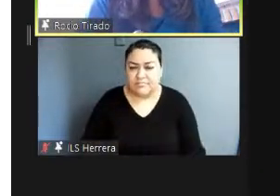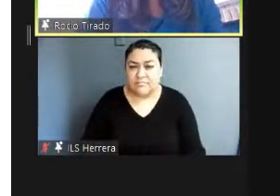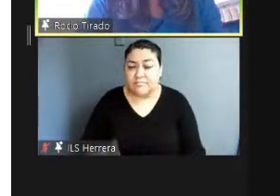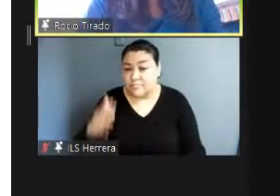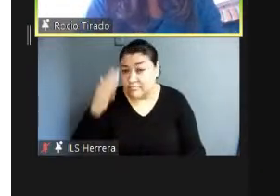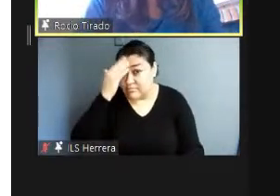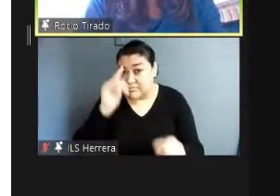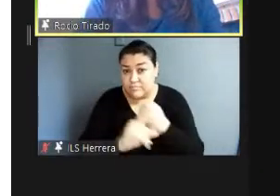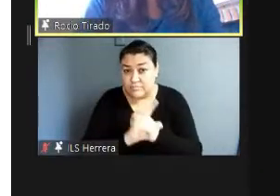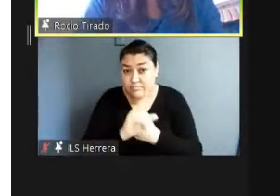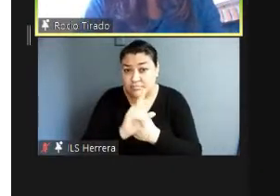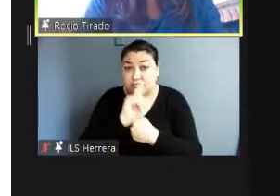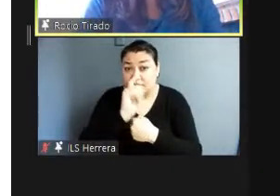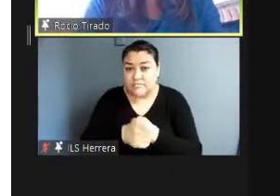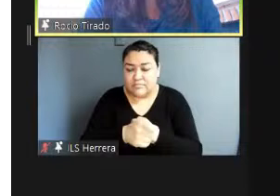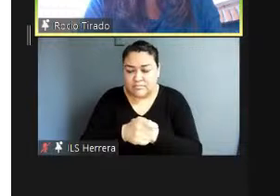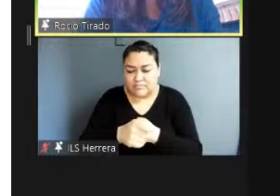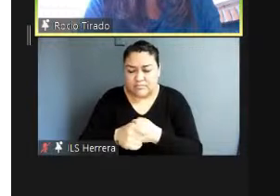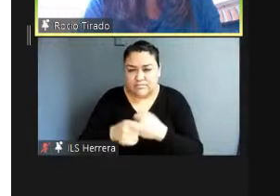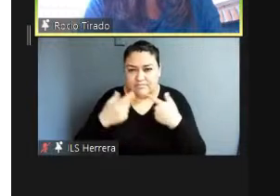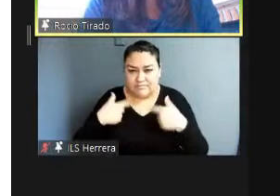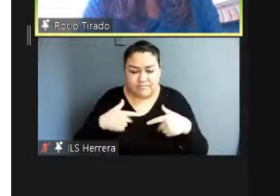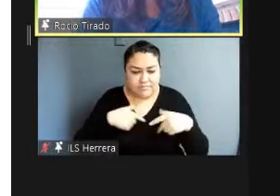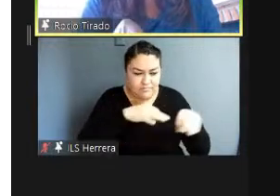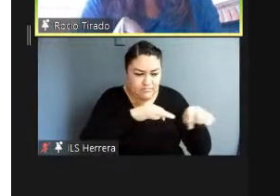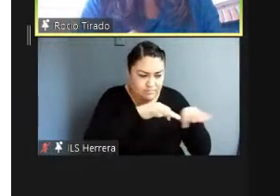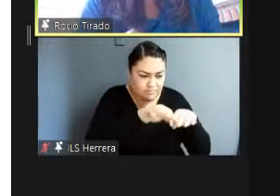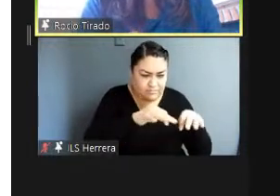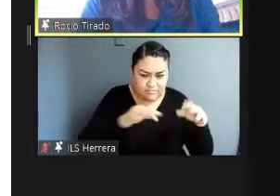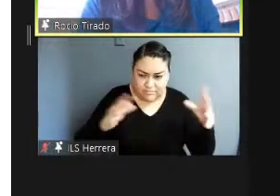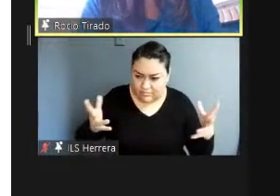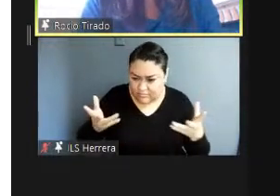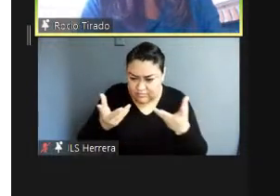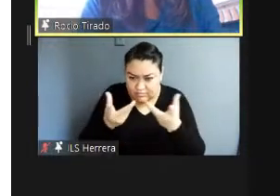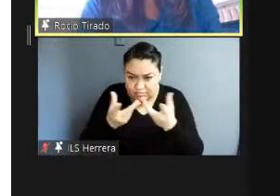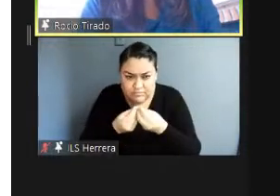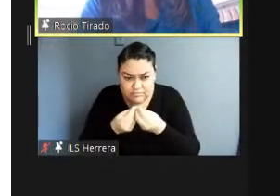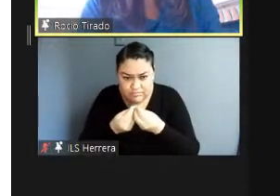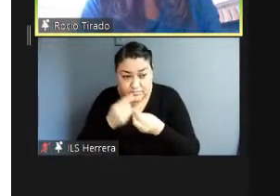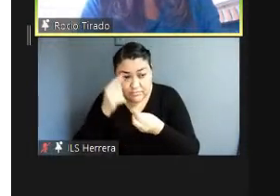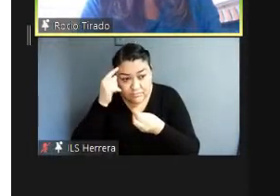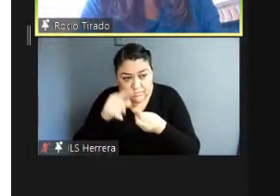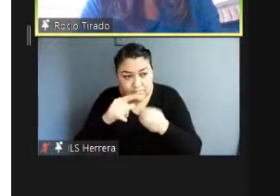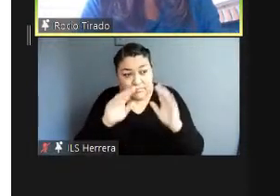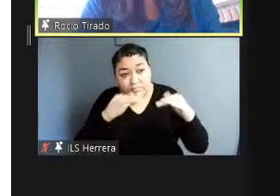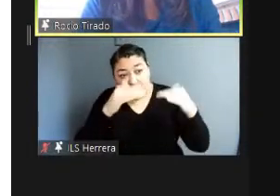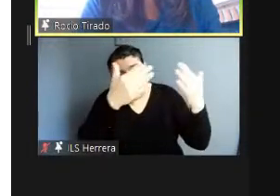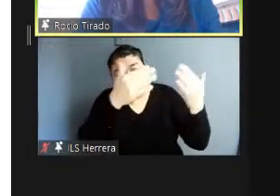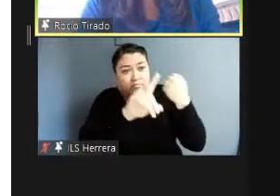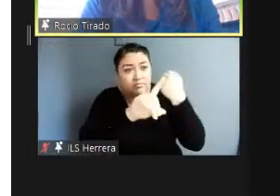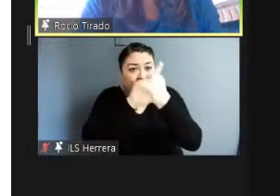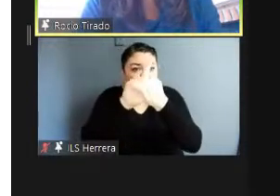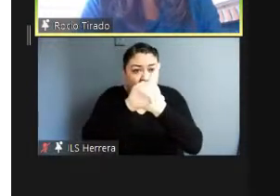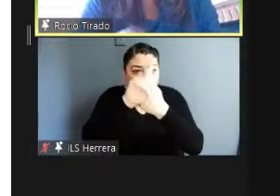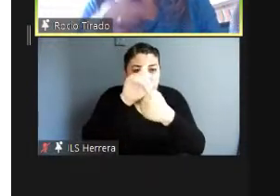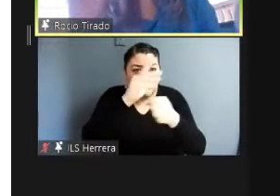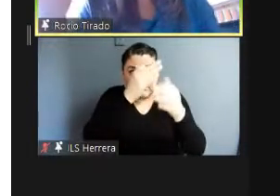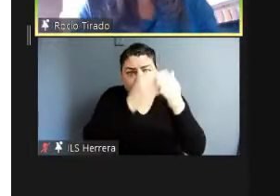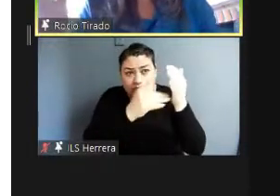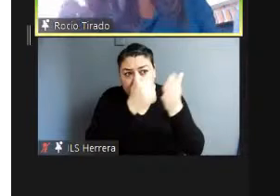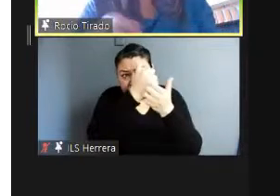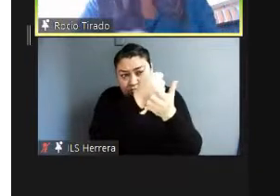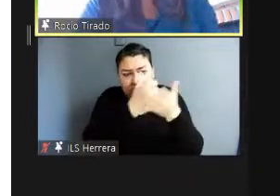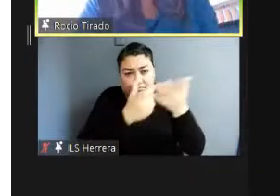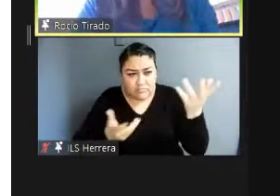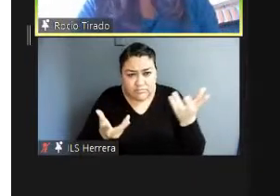What is the next challenge? To work together with the labor sectors or